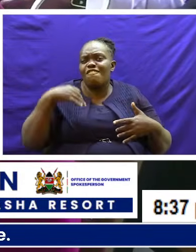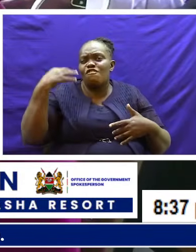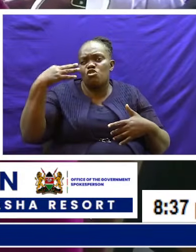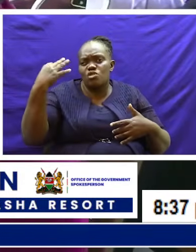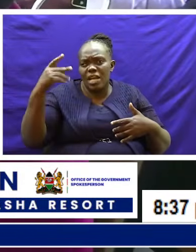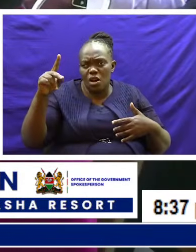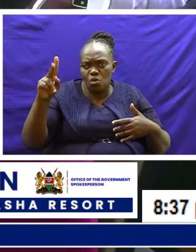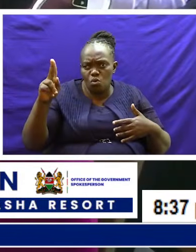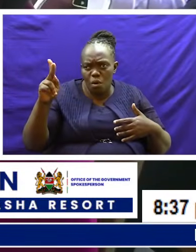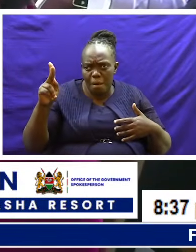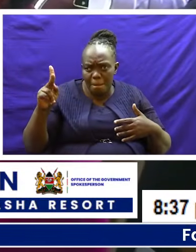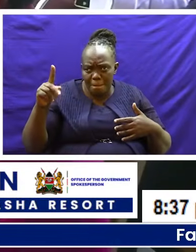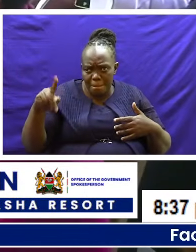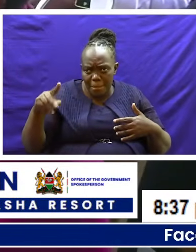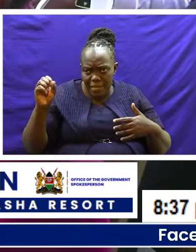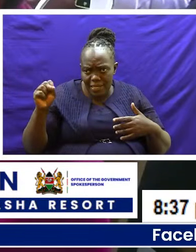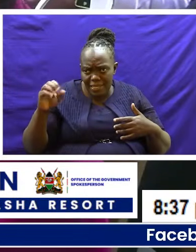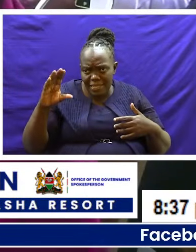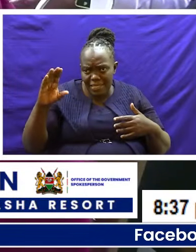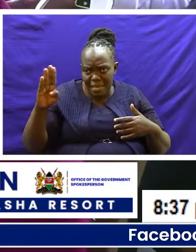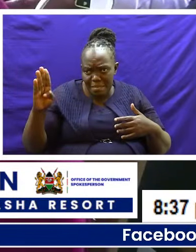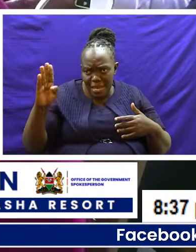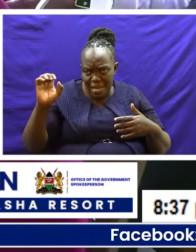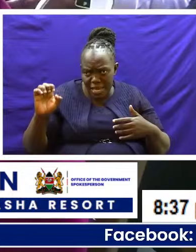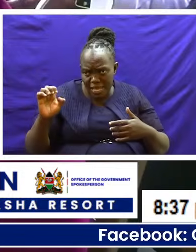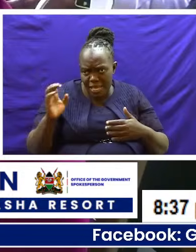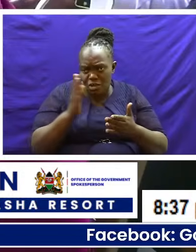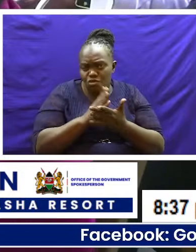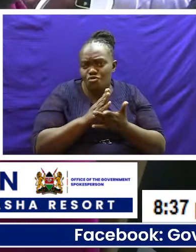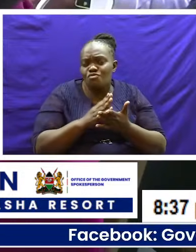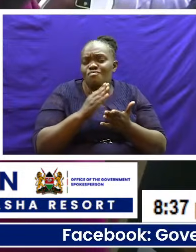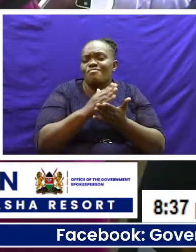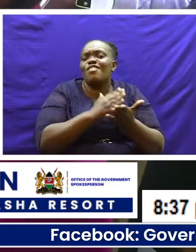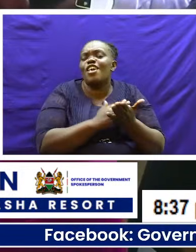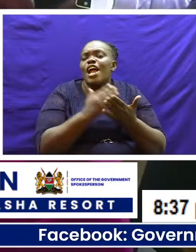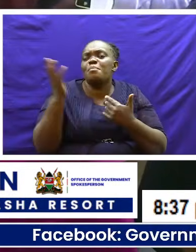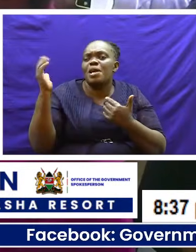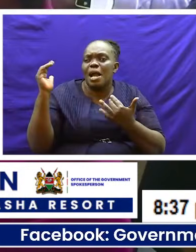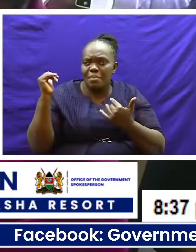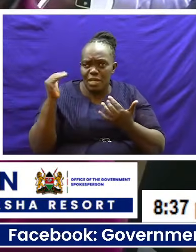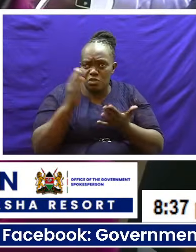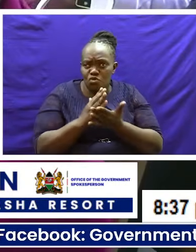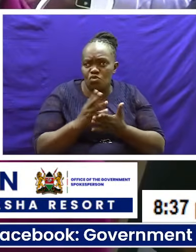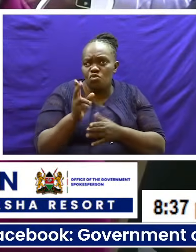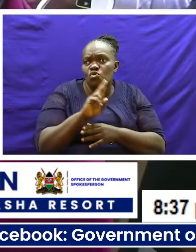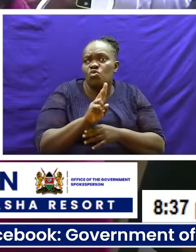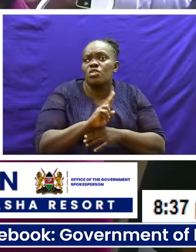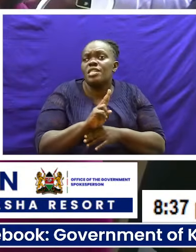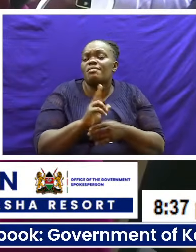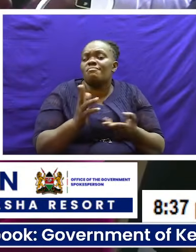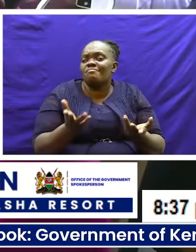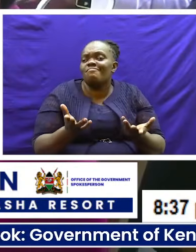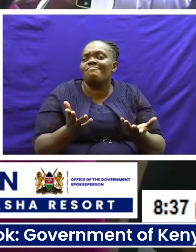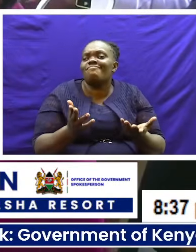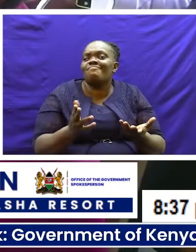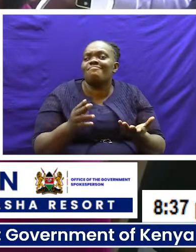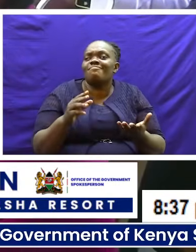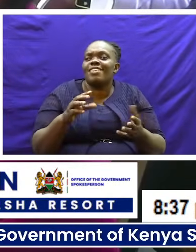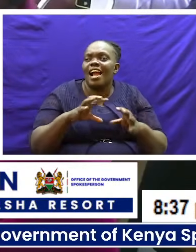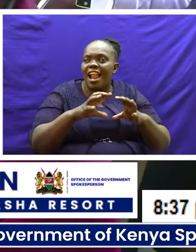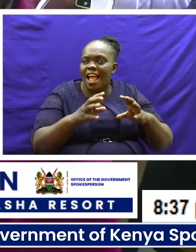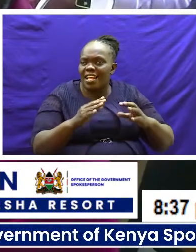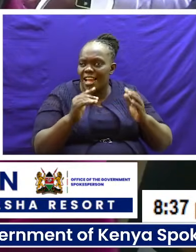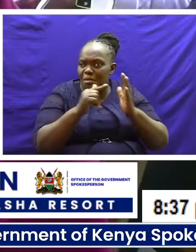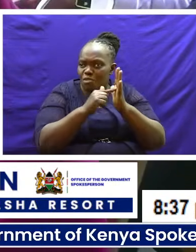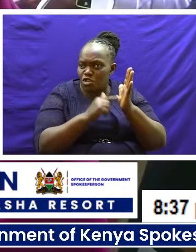KUCCPS. Bearing in mind that the CBE forum is coming. In our forum, we have been using the cluster points.